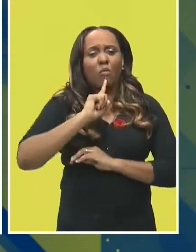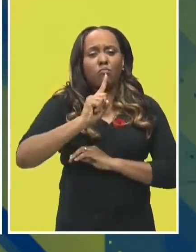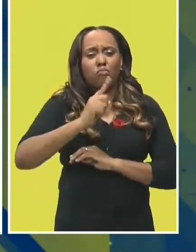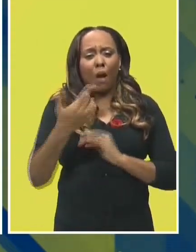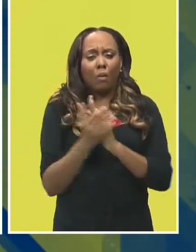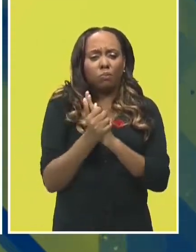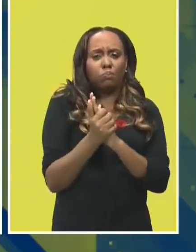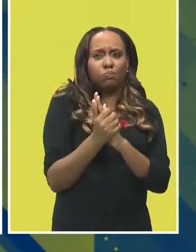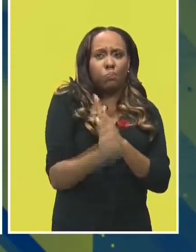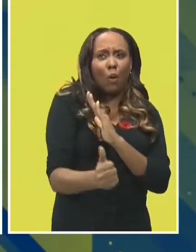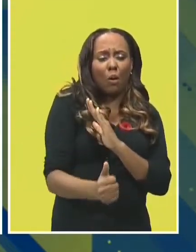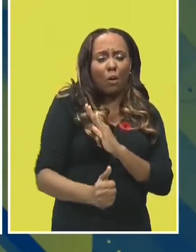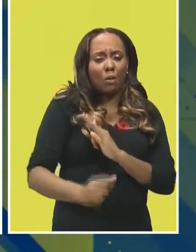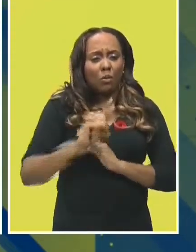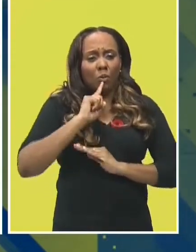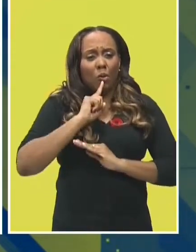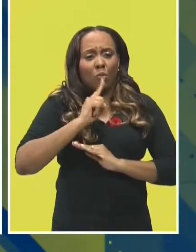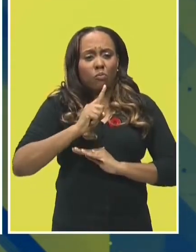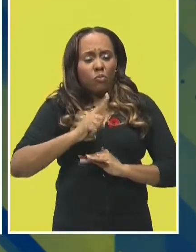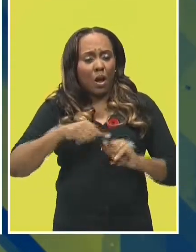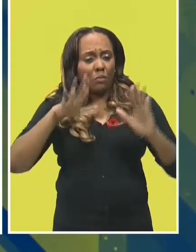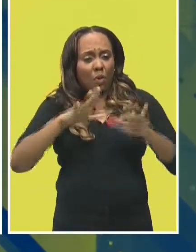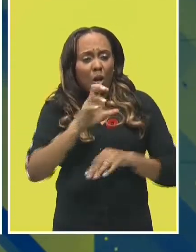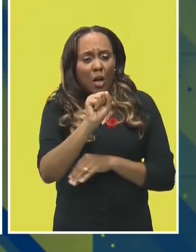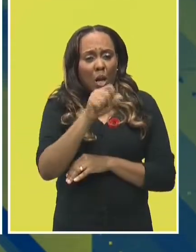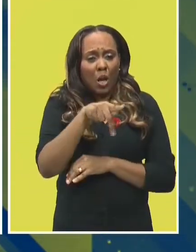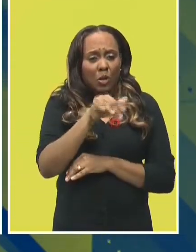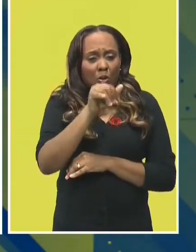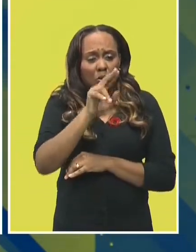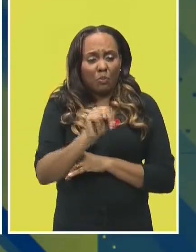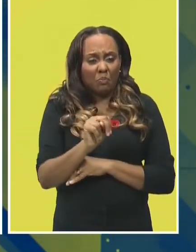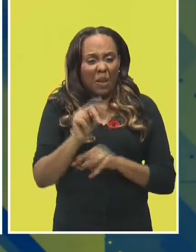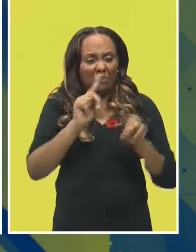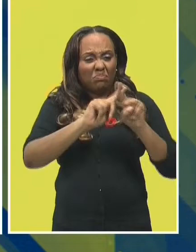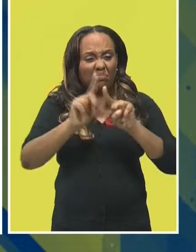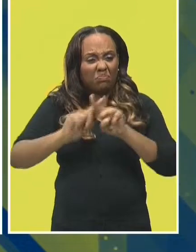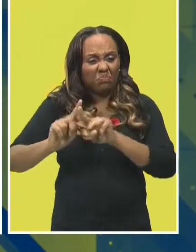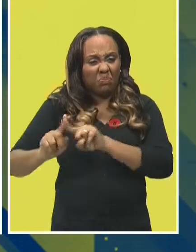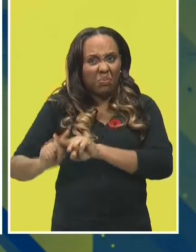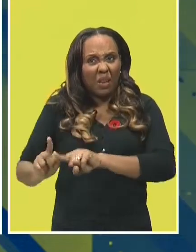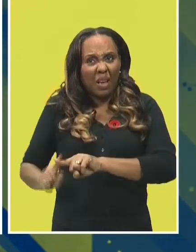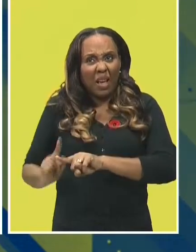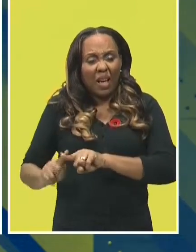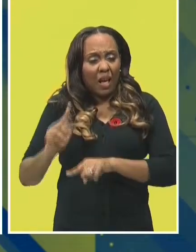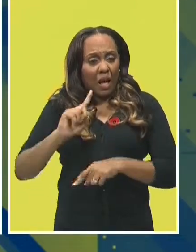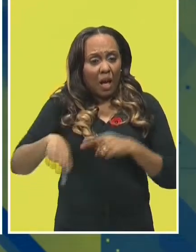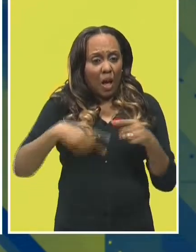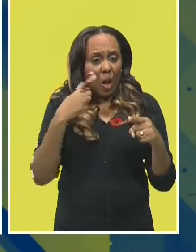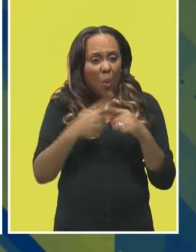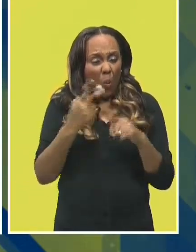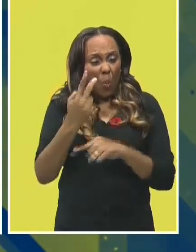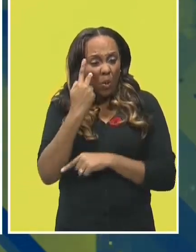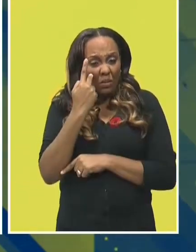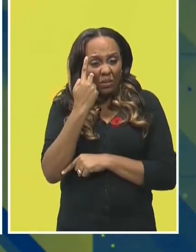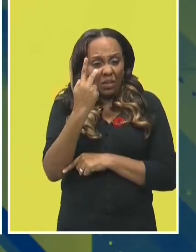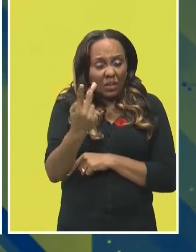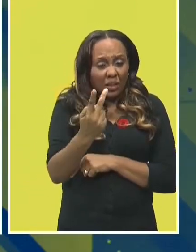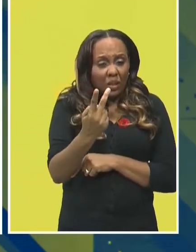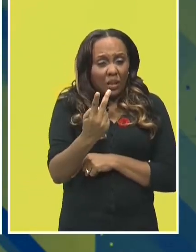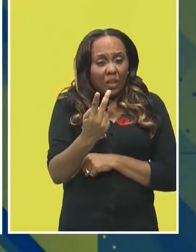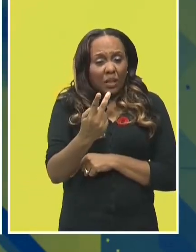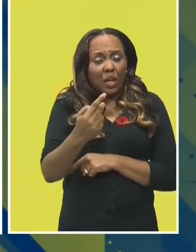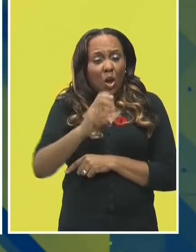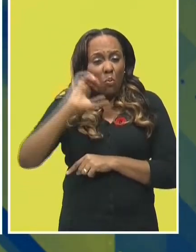bowler who could deliver left-arm orthodox spin as well as left-arm swing, and add left-arm wrist spin to the list too. He